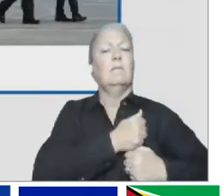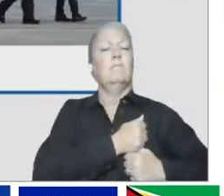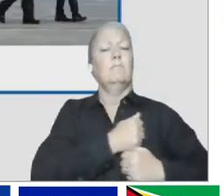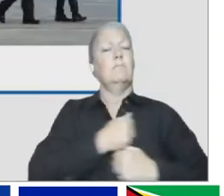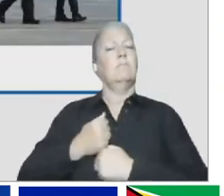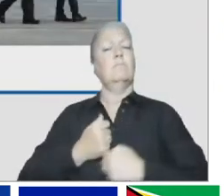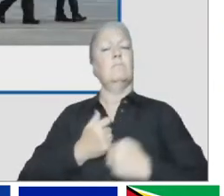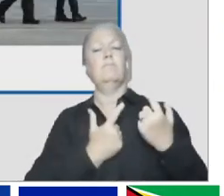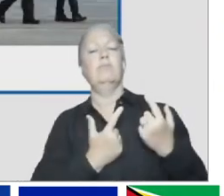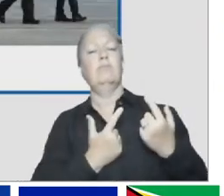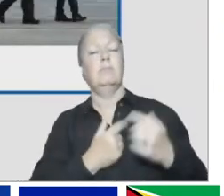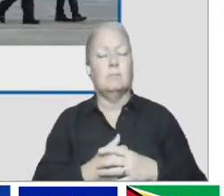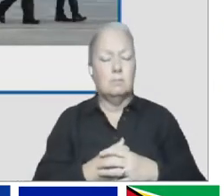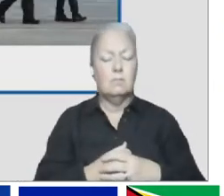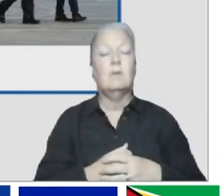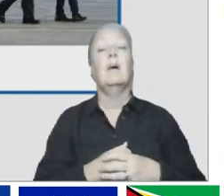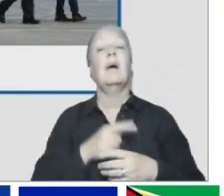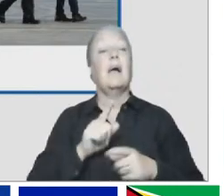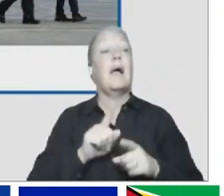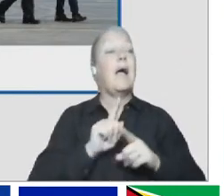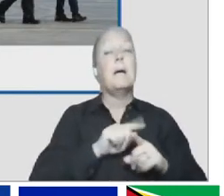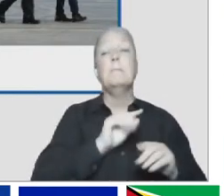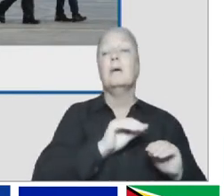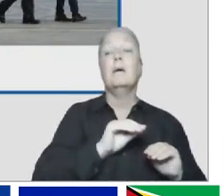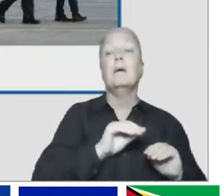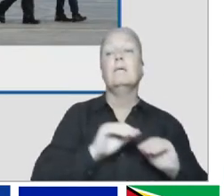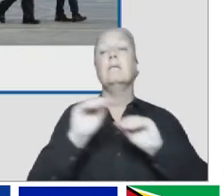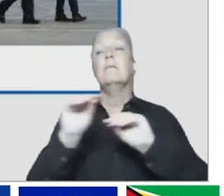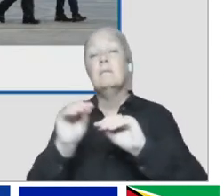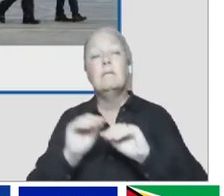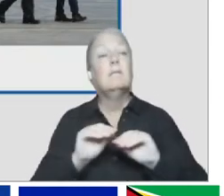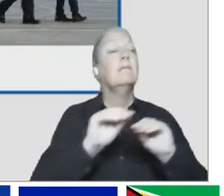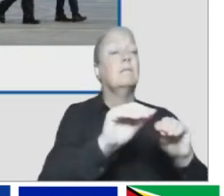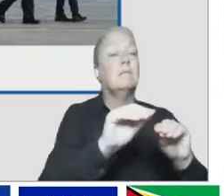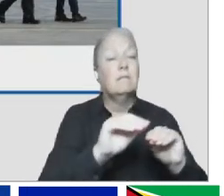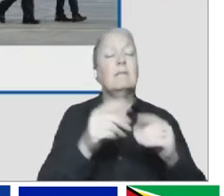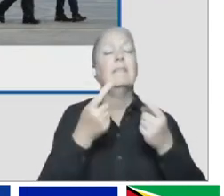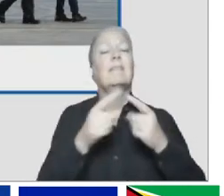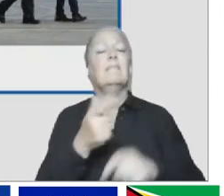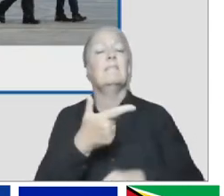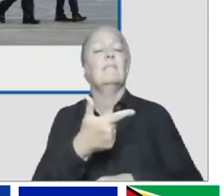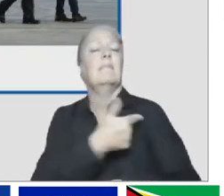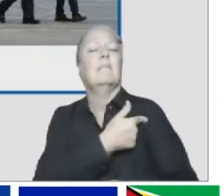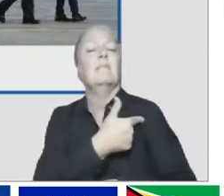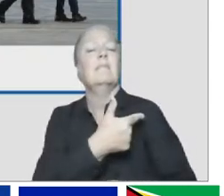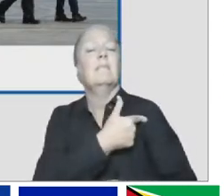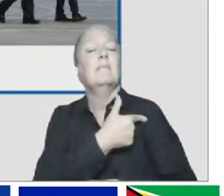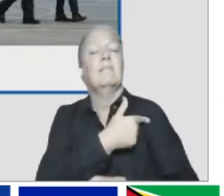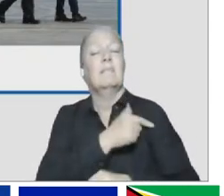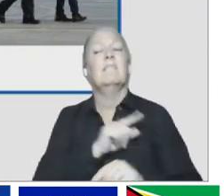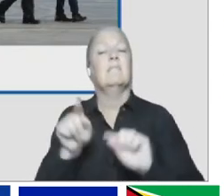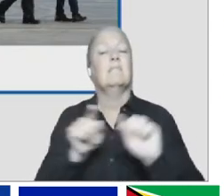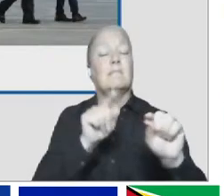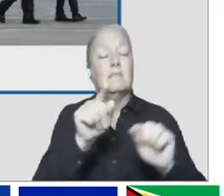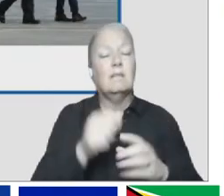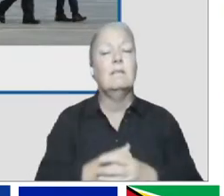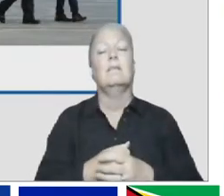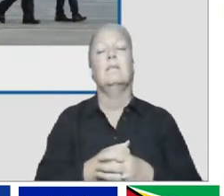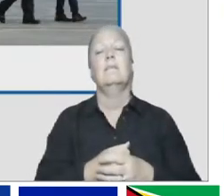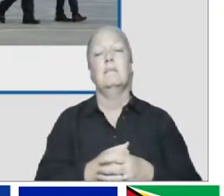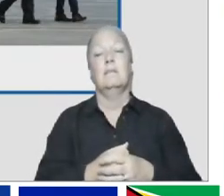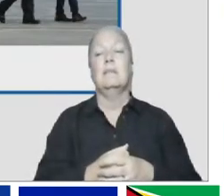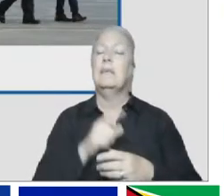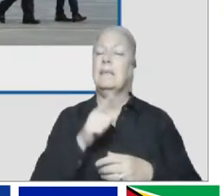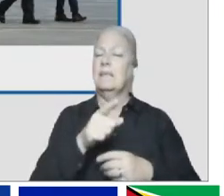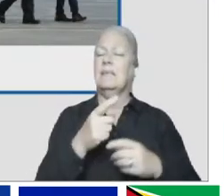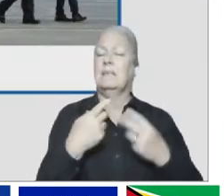the different areas so that everyone could be vaccinated. Intersectorial response has